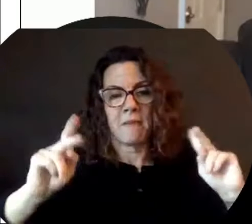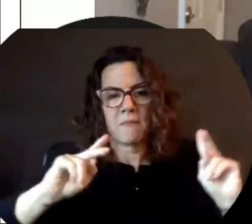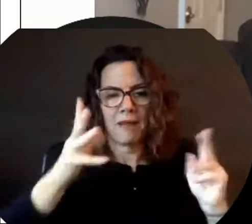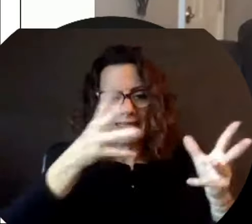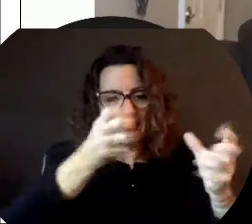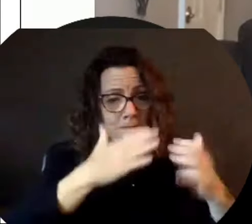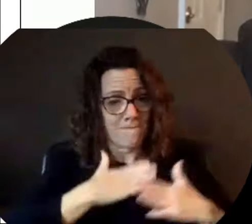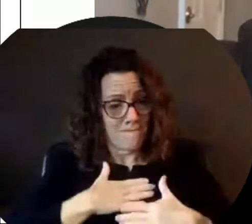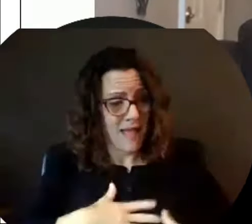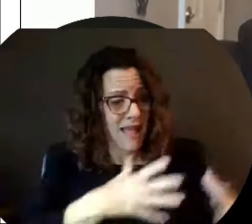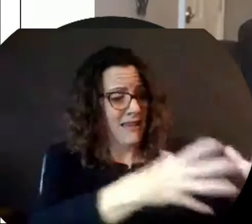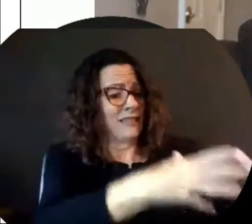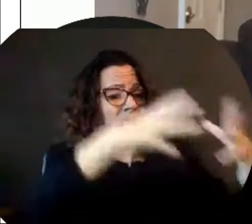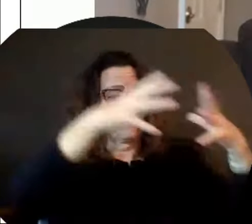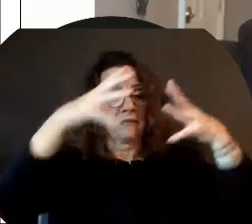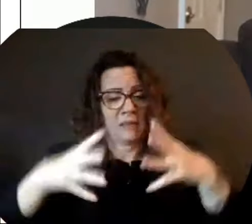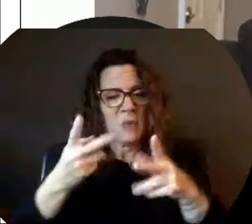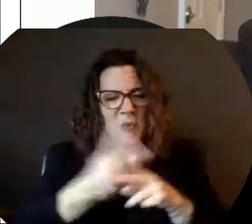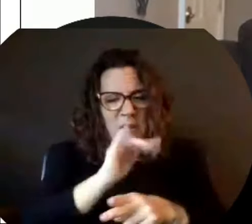nonetheless.